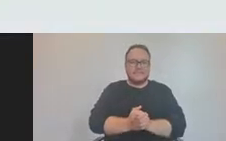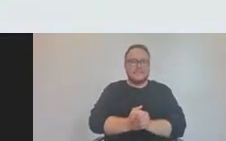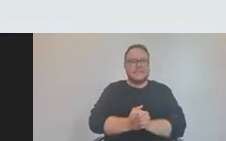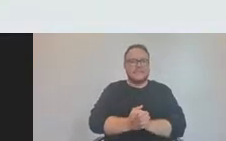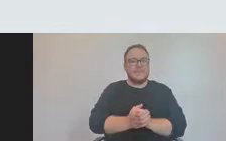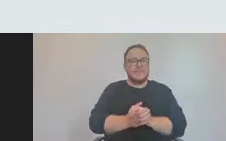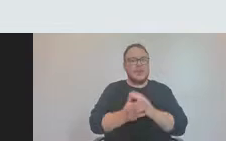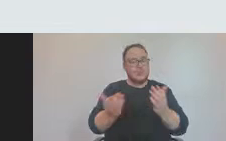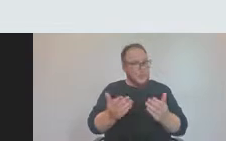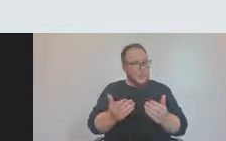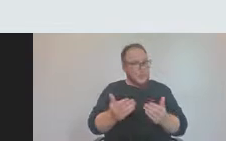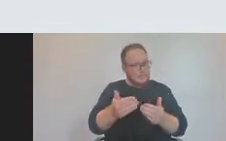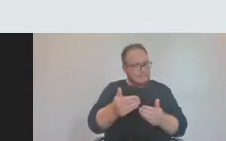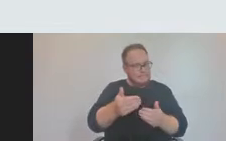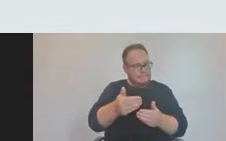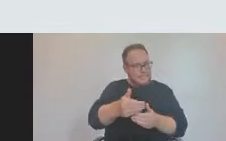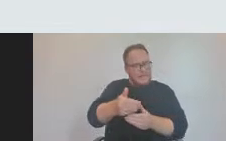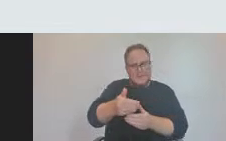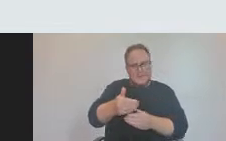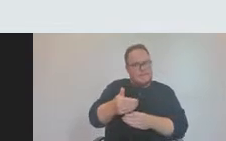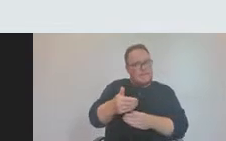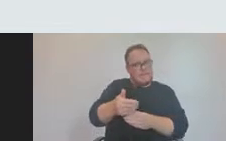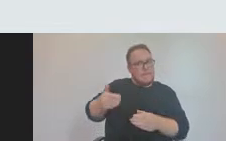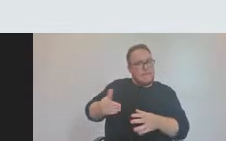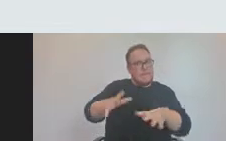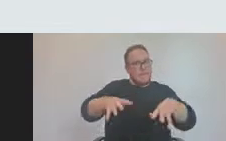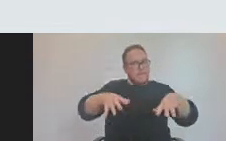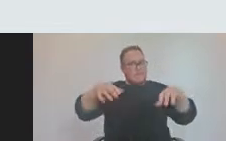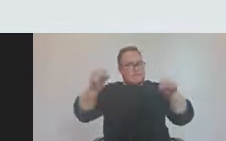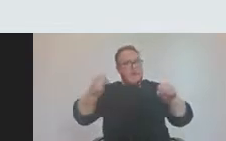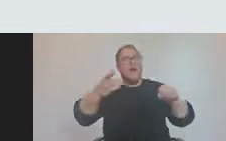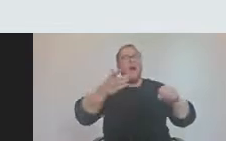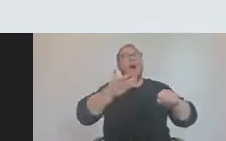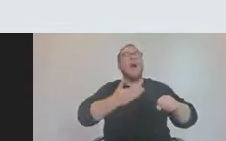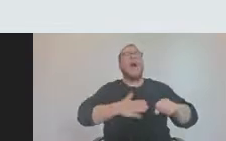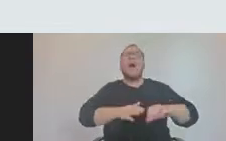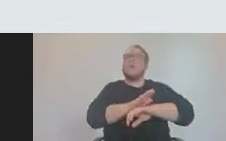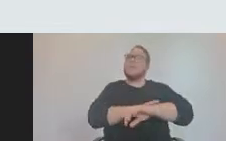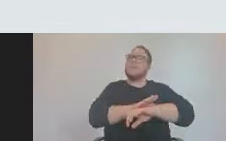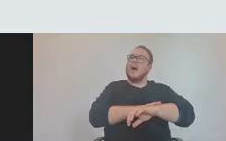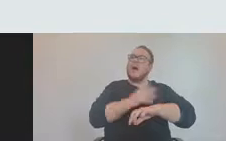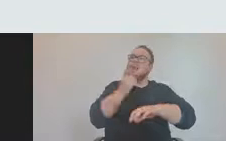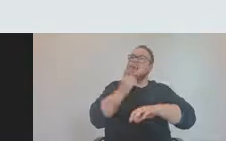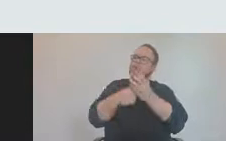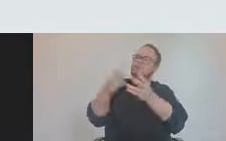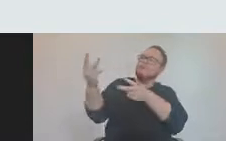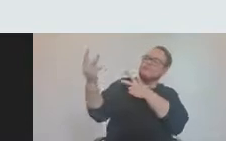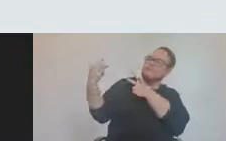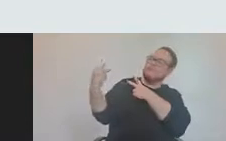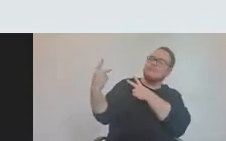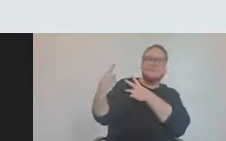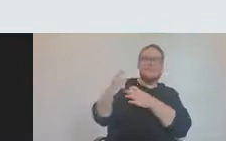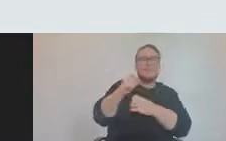So before we start, I'd like to take a little time just to reflect on